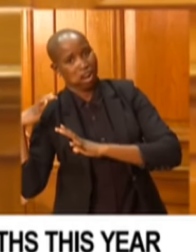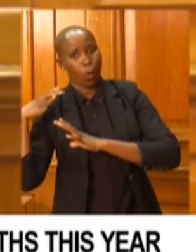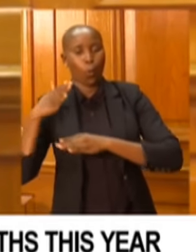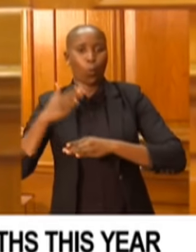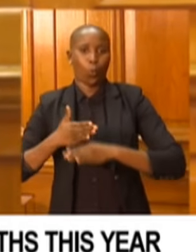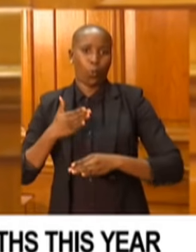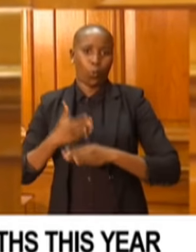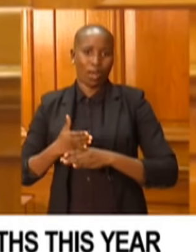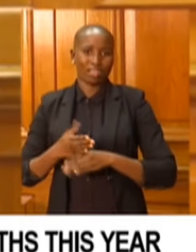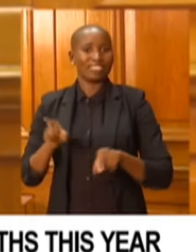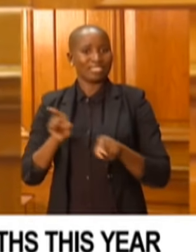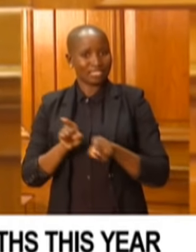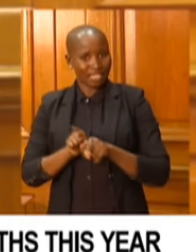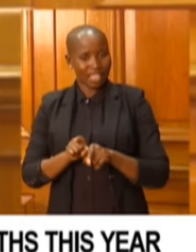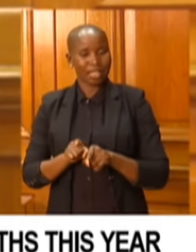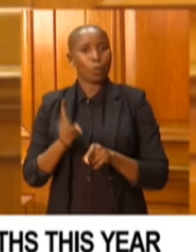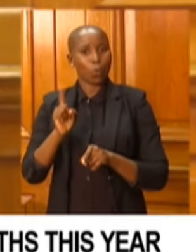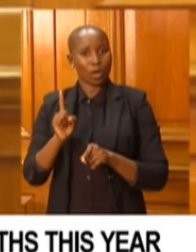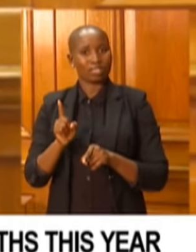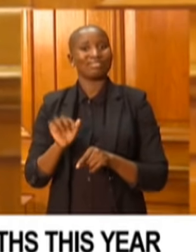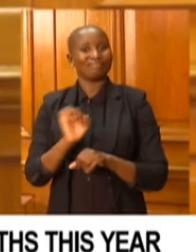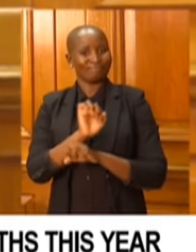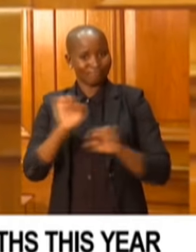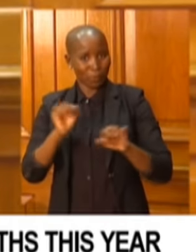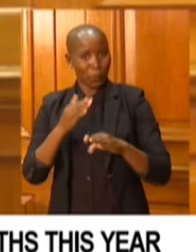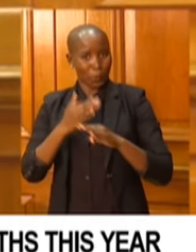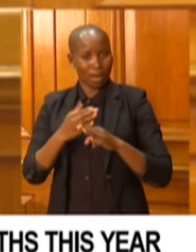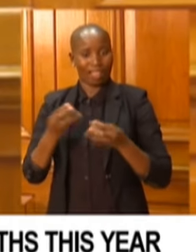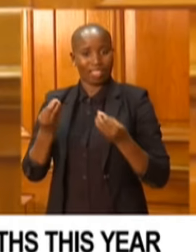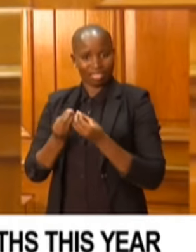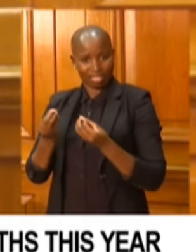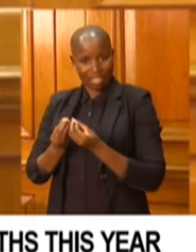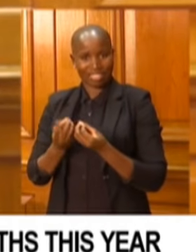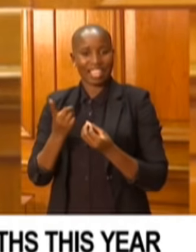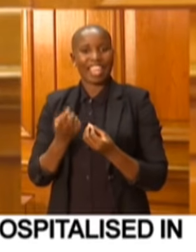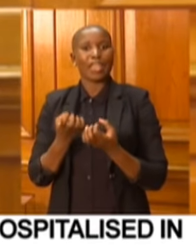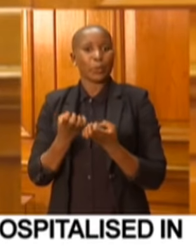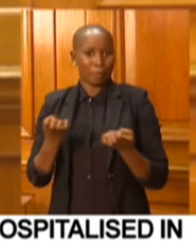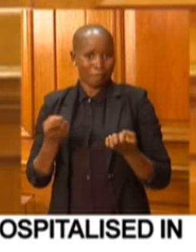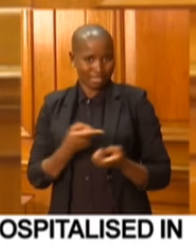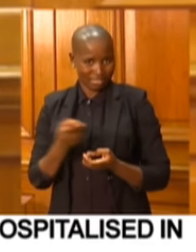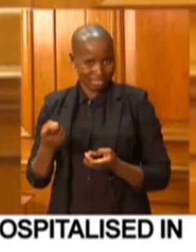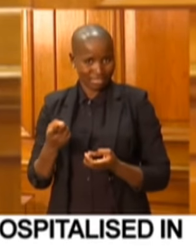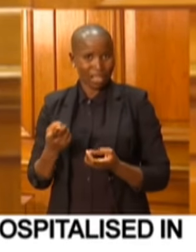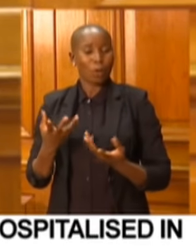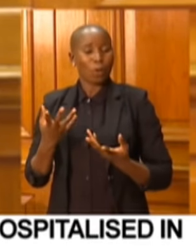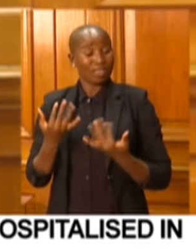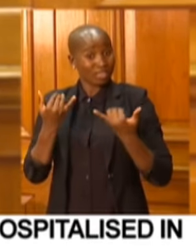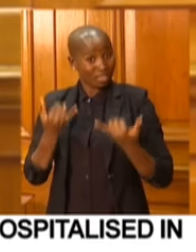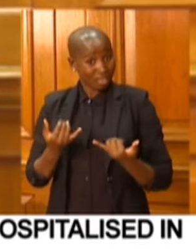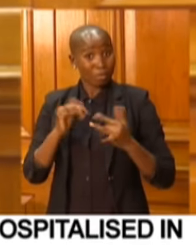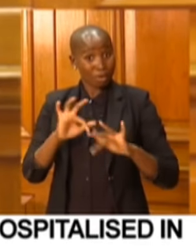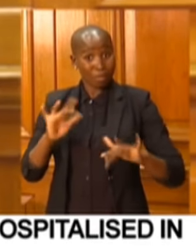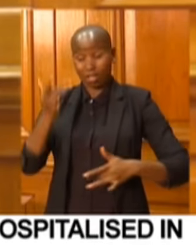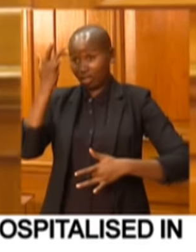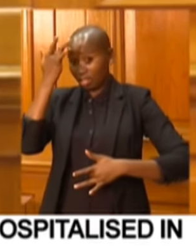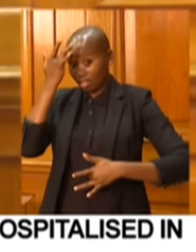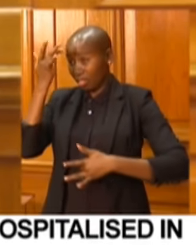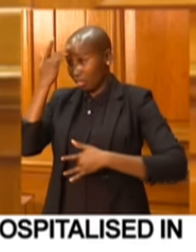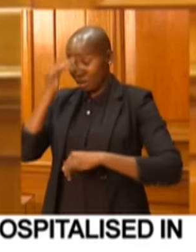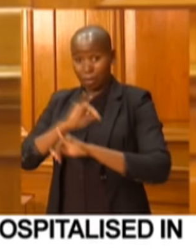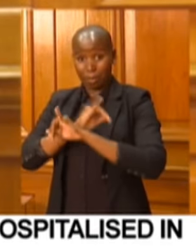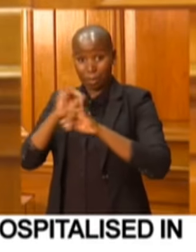equipment. Around a third of the COVID-19 patients in our hospitals